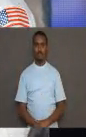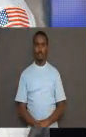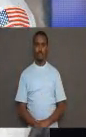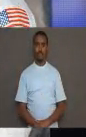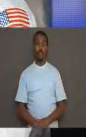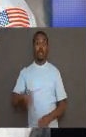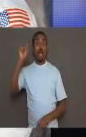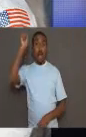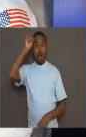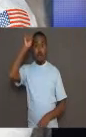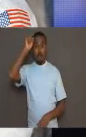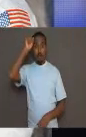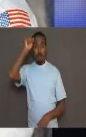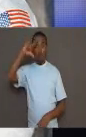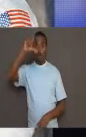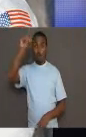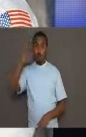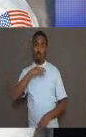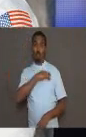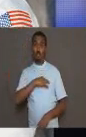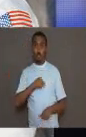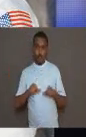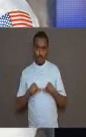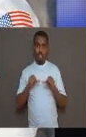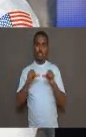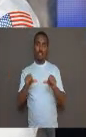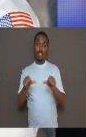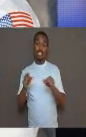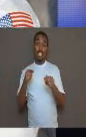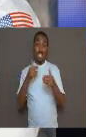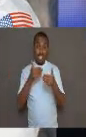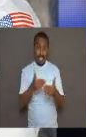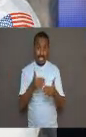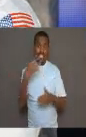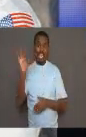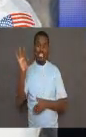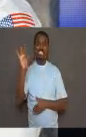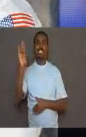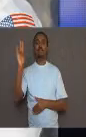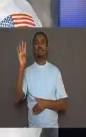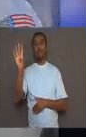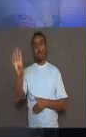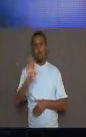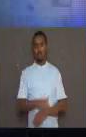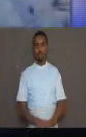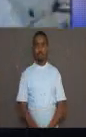The Apollo moon missions continued until 1974.